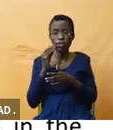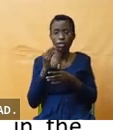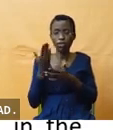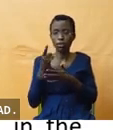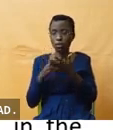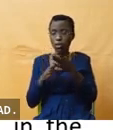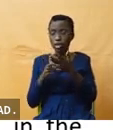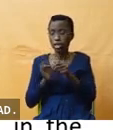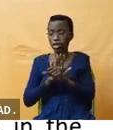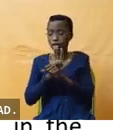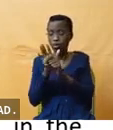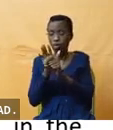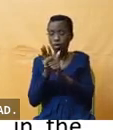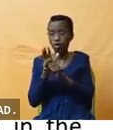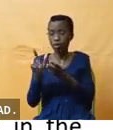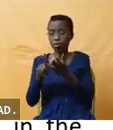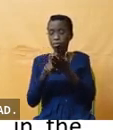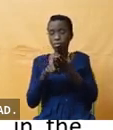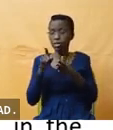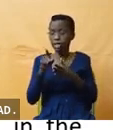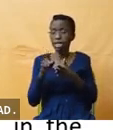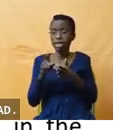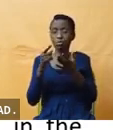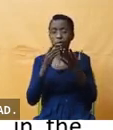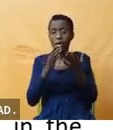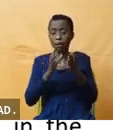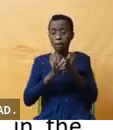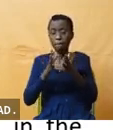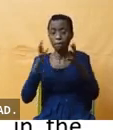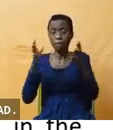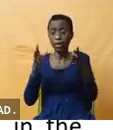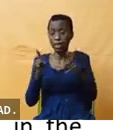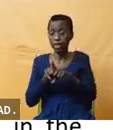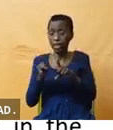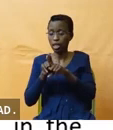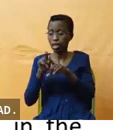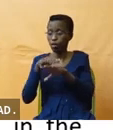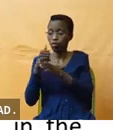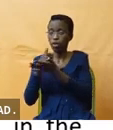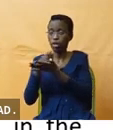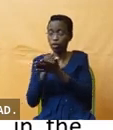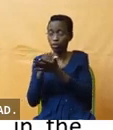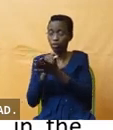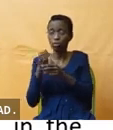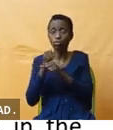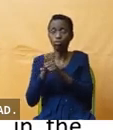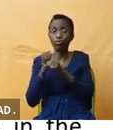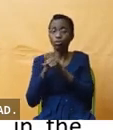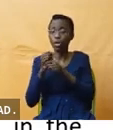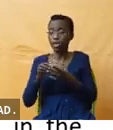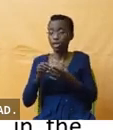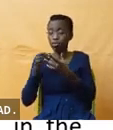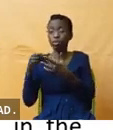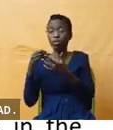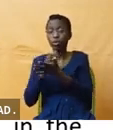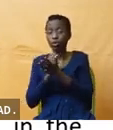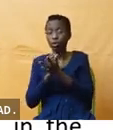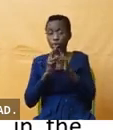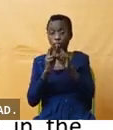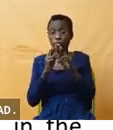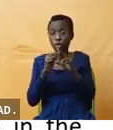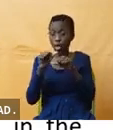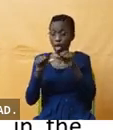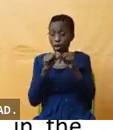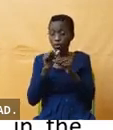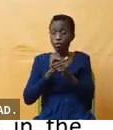this has been heavy, and it also called for the Auditor General to do a special audit report on the COVID-19 spending.